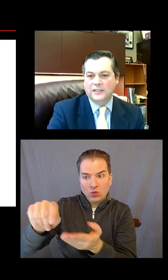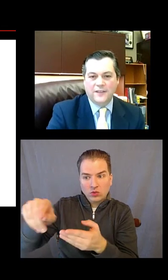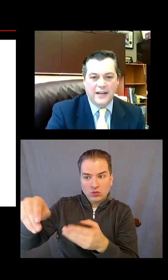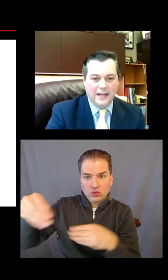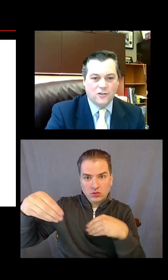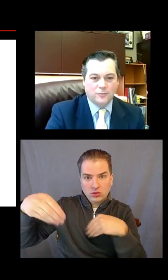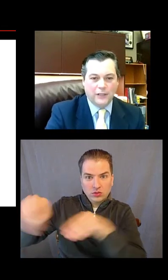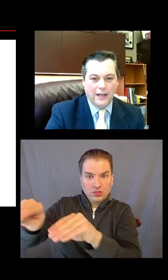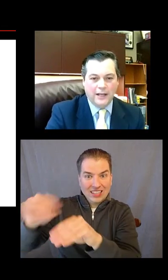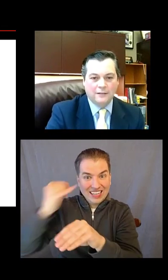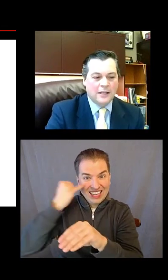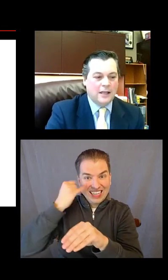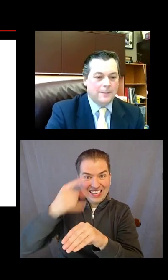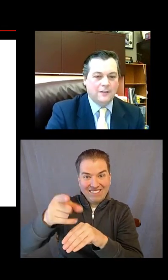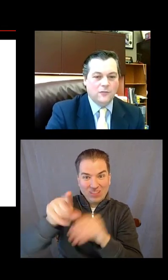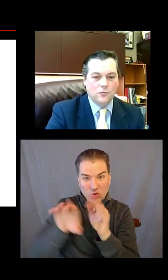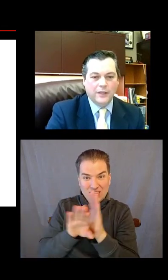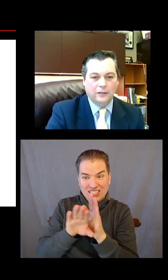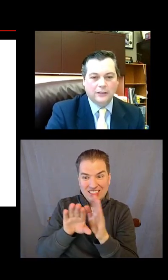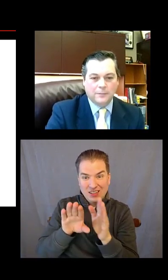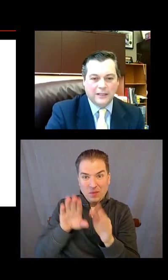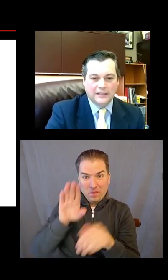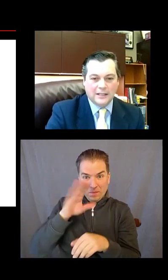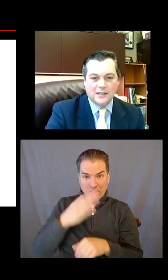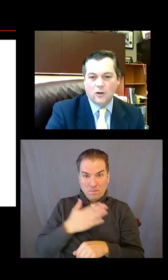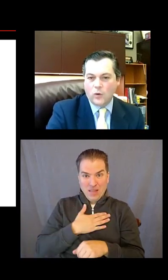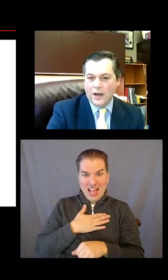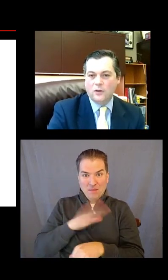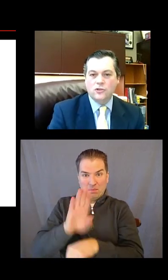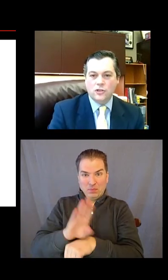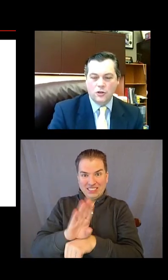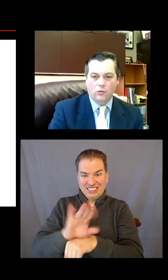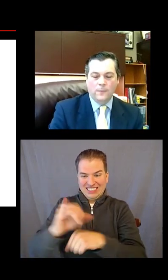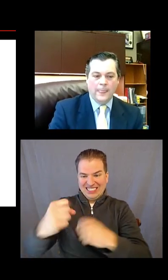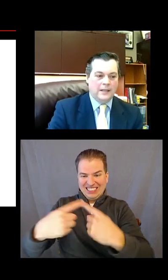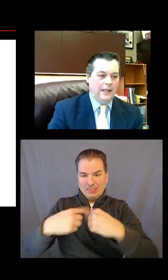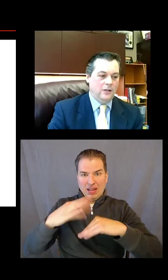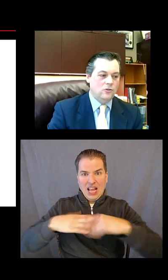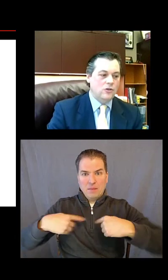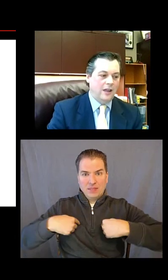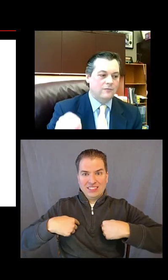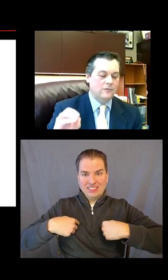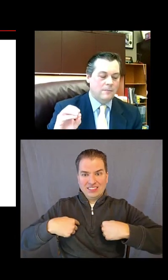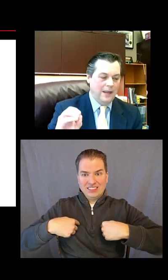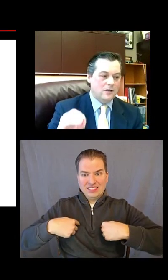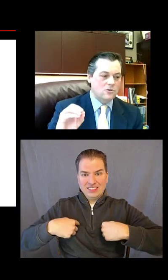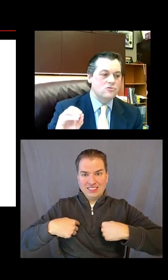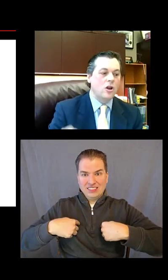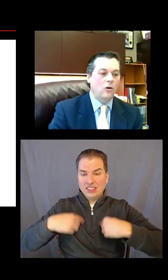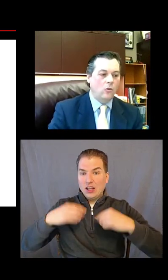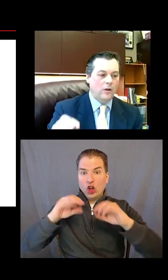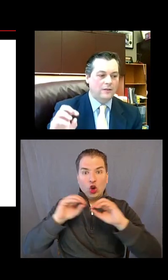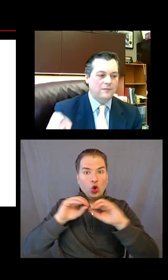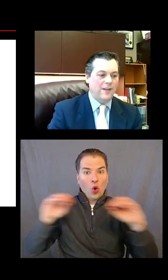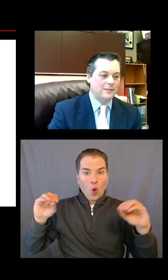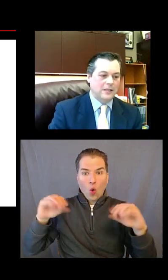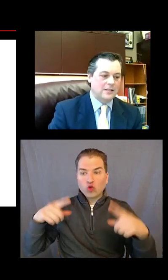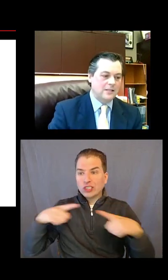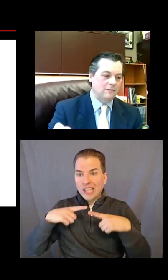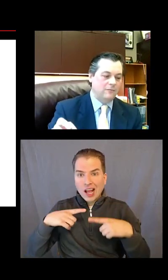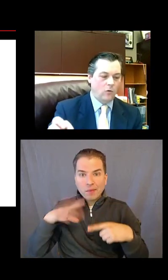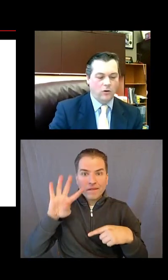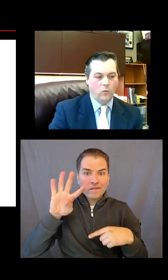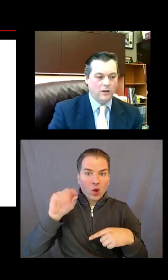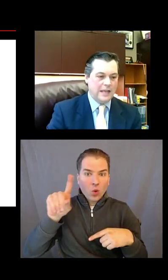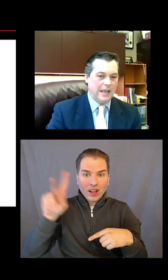It looks at financial planning. I mean, if you build a business around you and you have made no